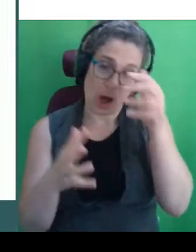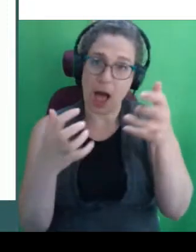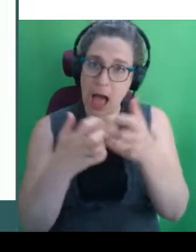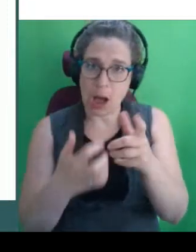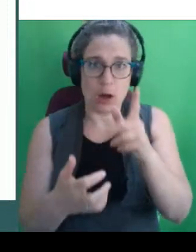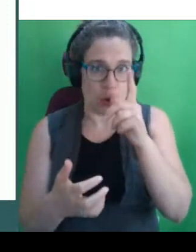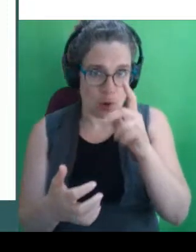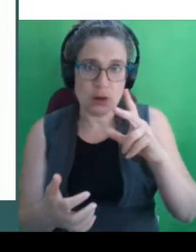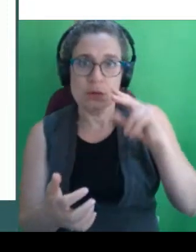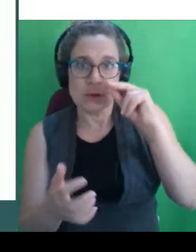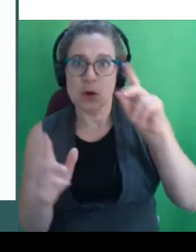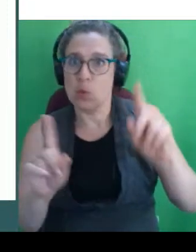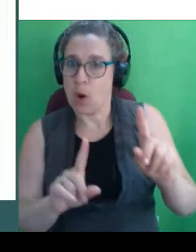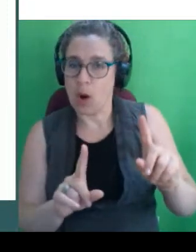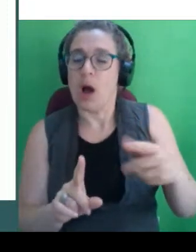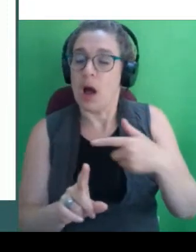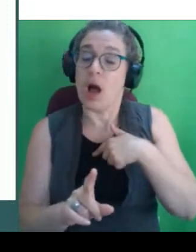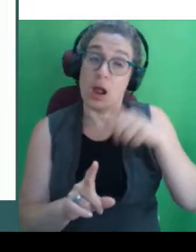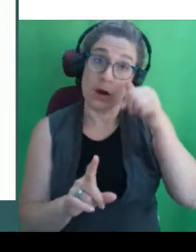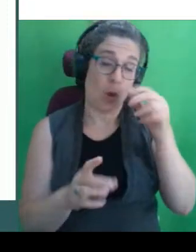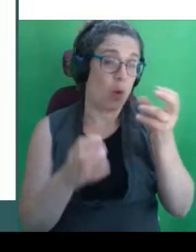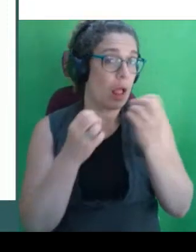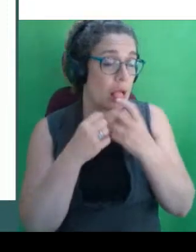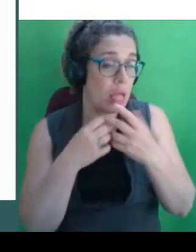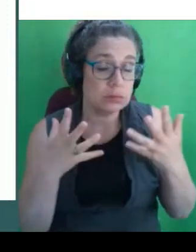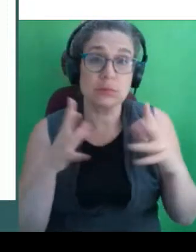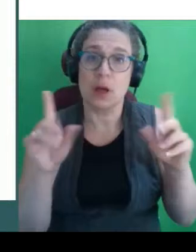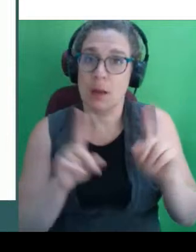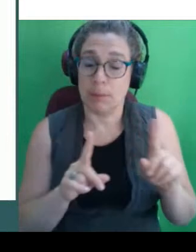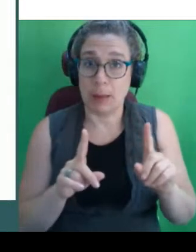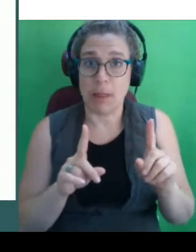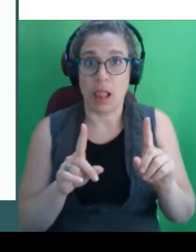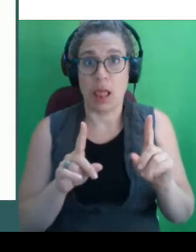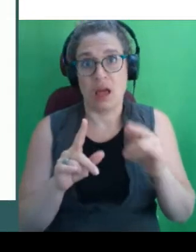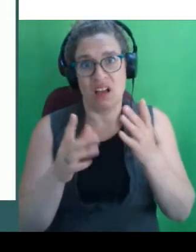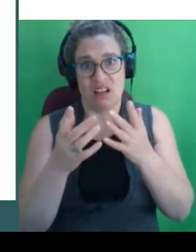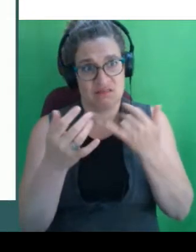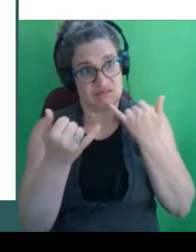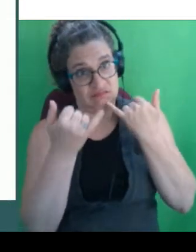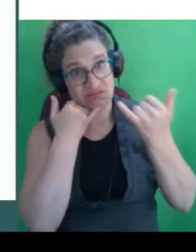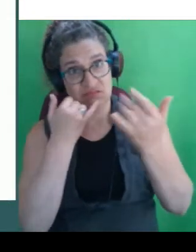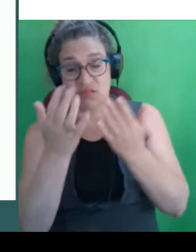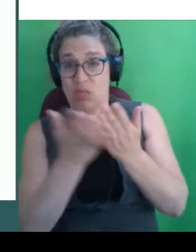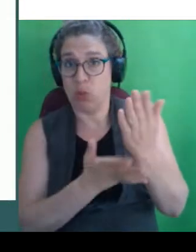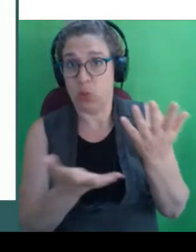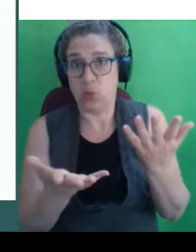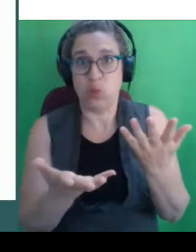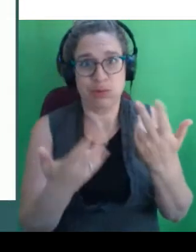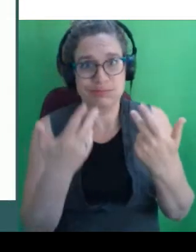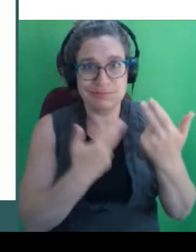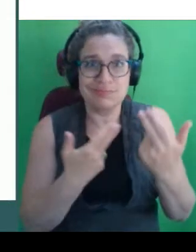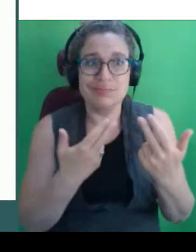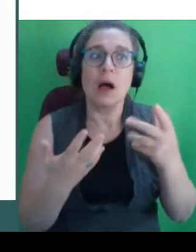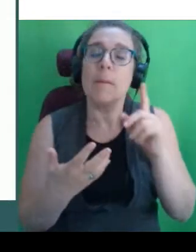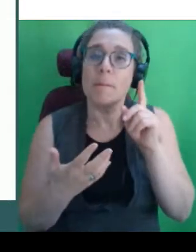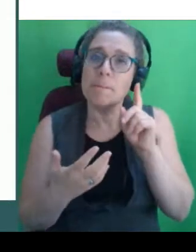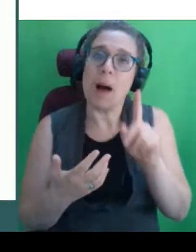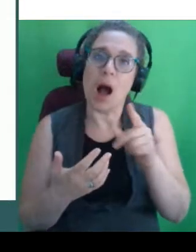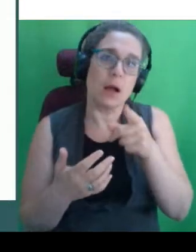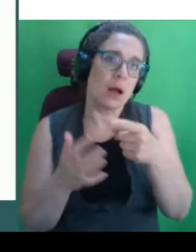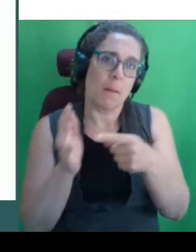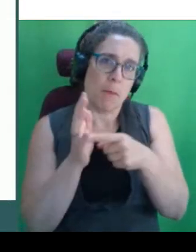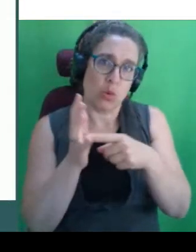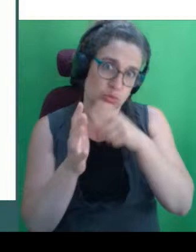when I know a lot of people are doing phone reviews. But wherever possible, try and review your patient's